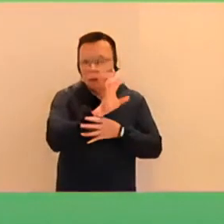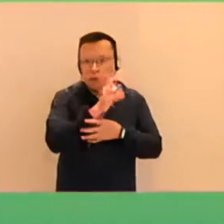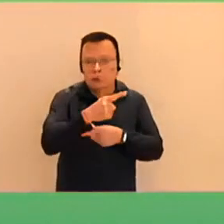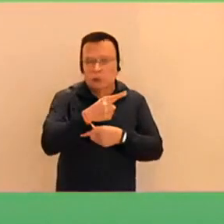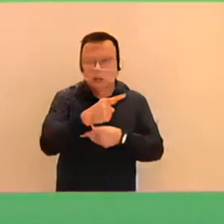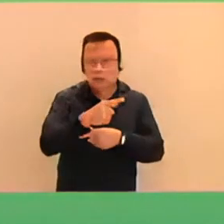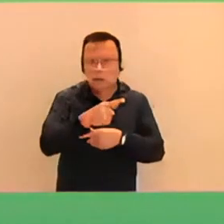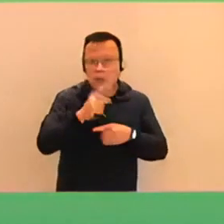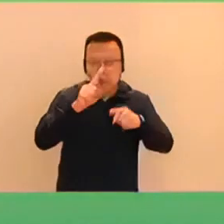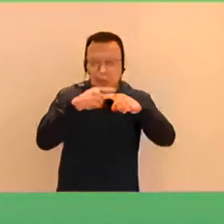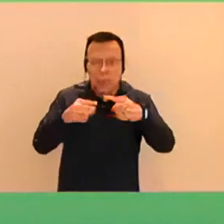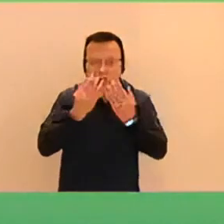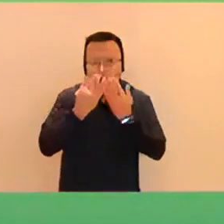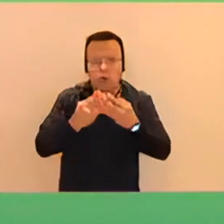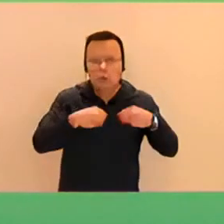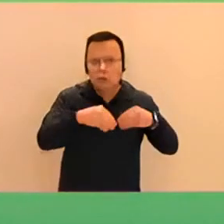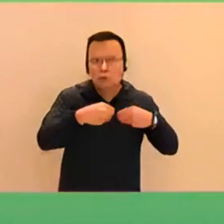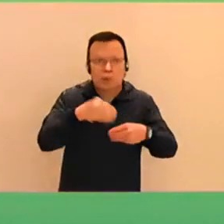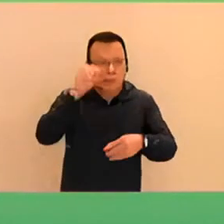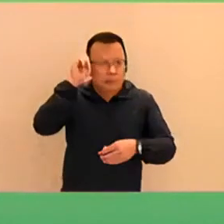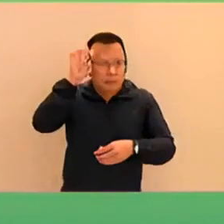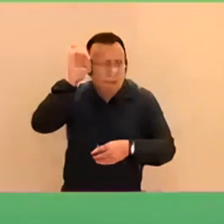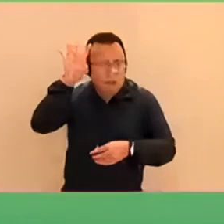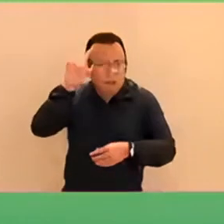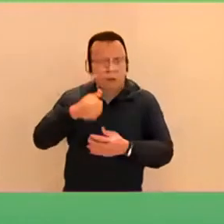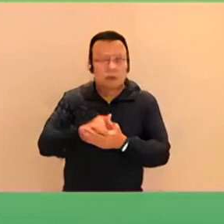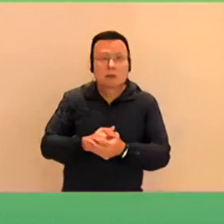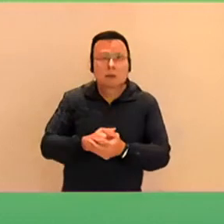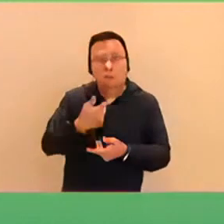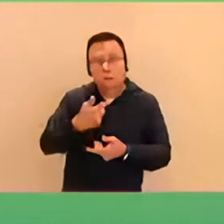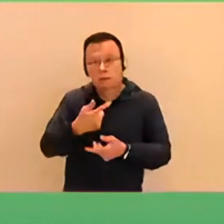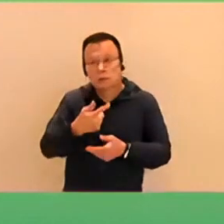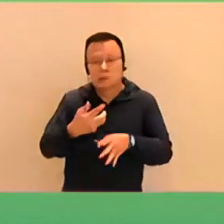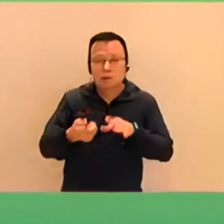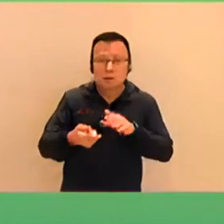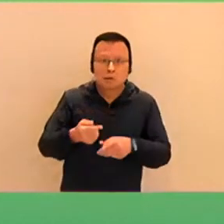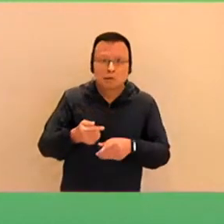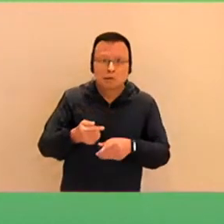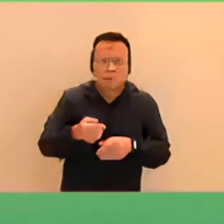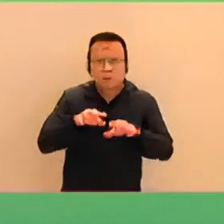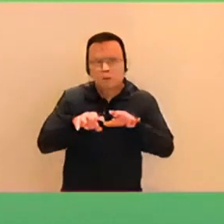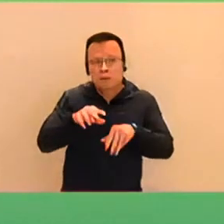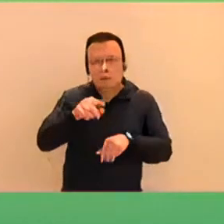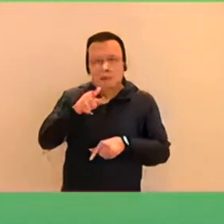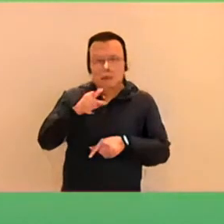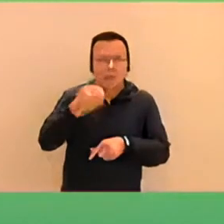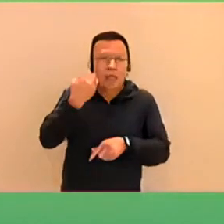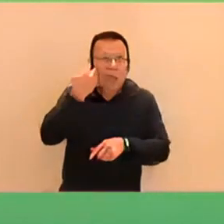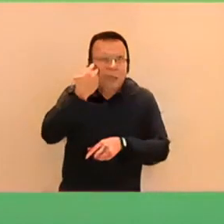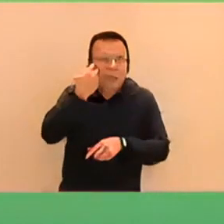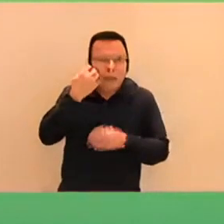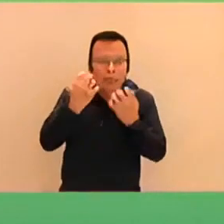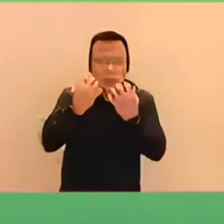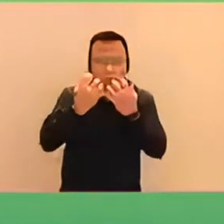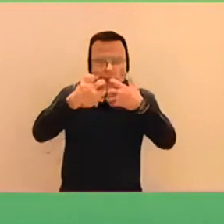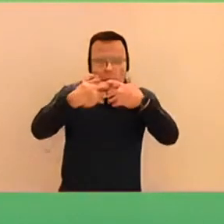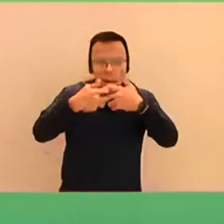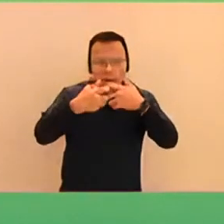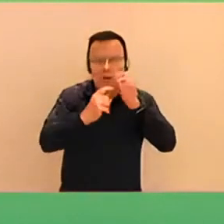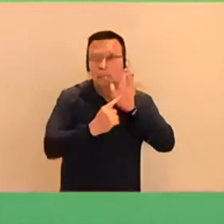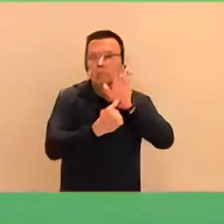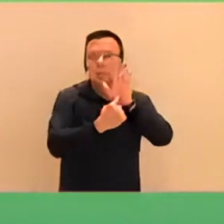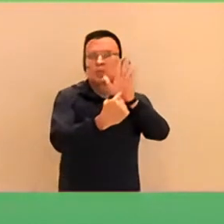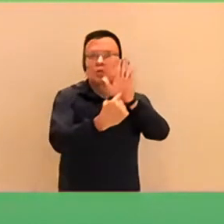to measure each of the operated chillers size over some kind of